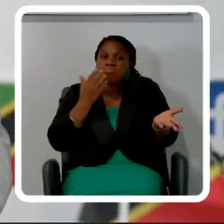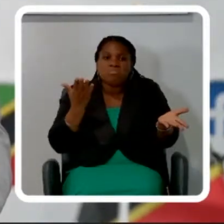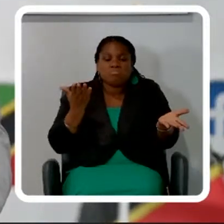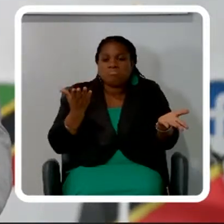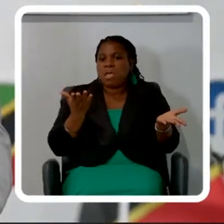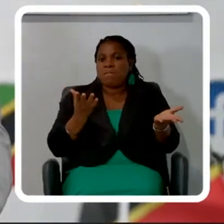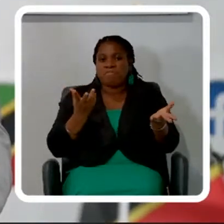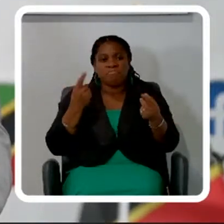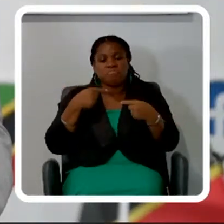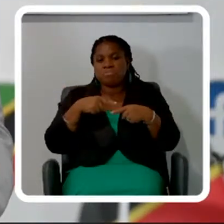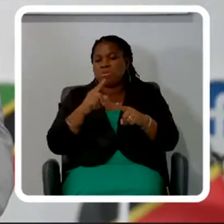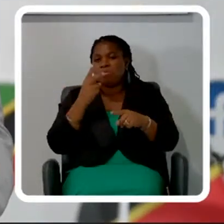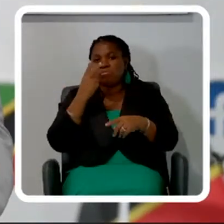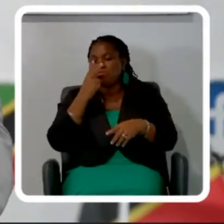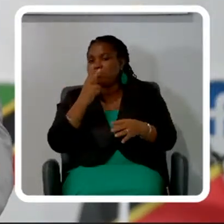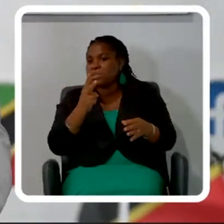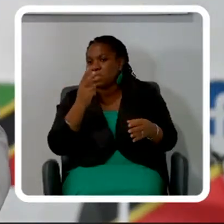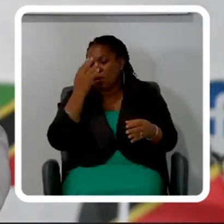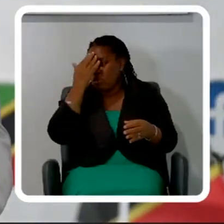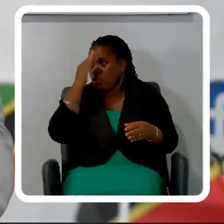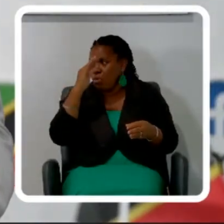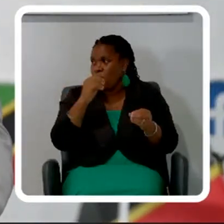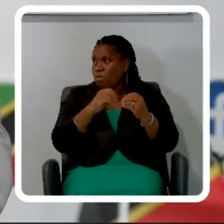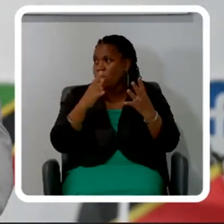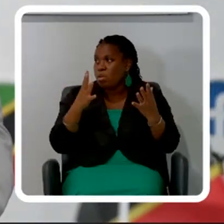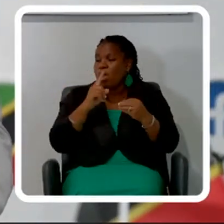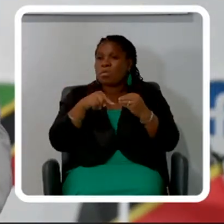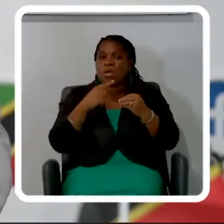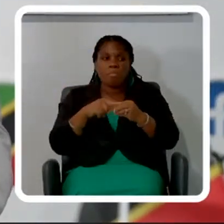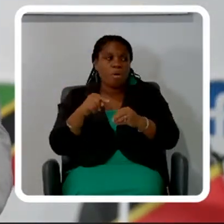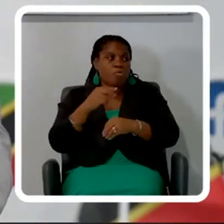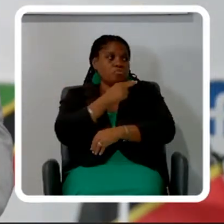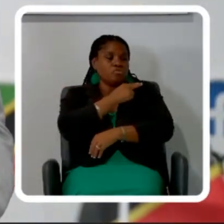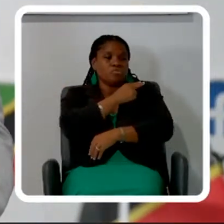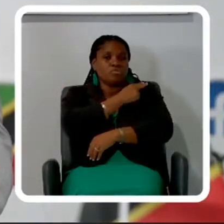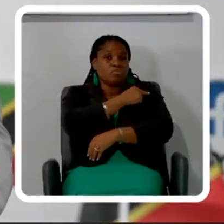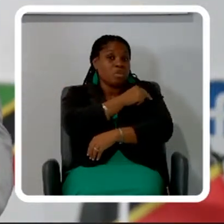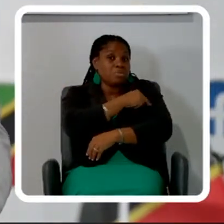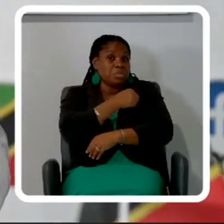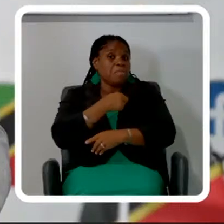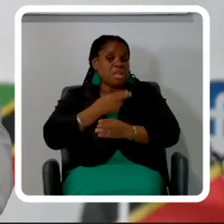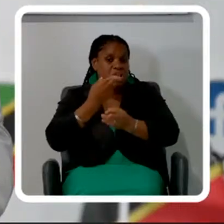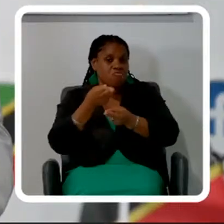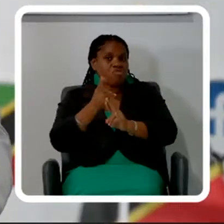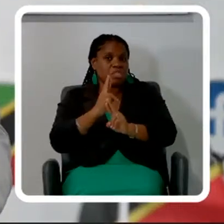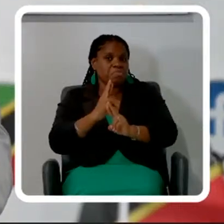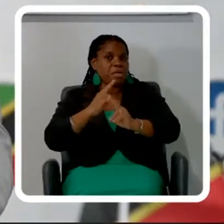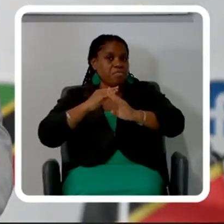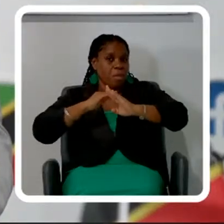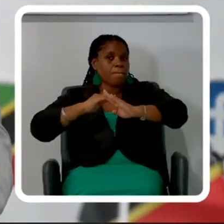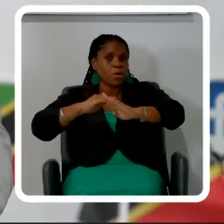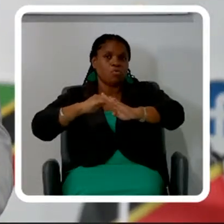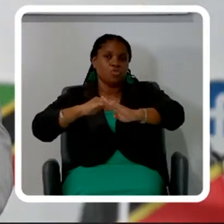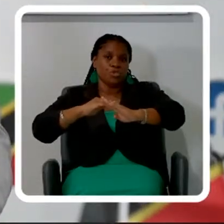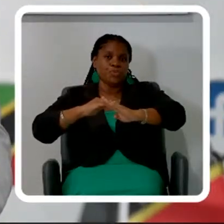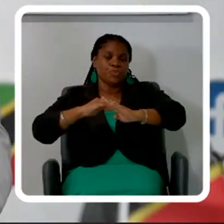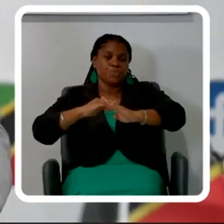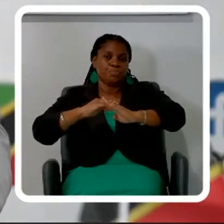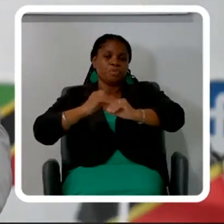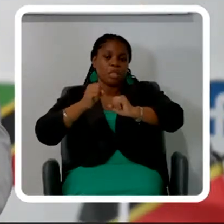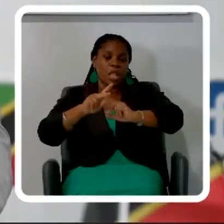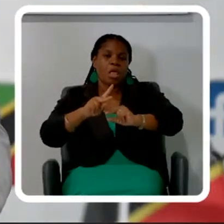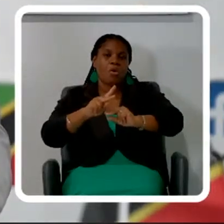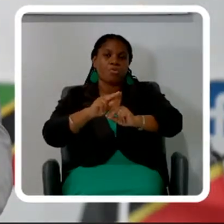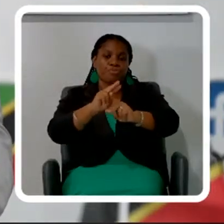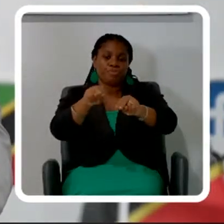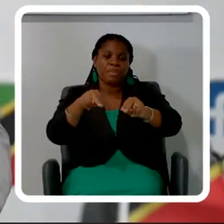intervened in it. I respect where the boundary is between federal and local as far as Nevis is concerned. The Premier